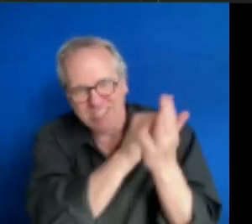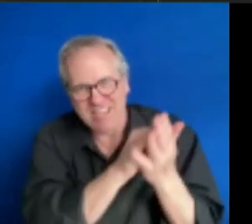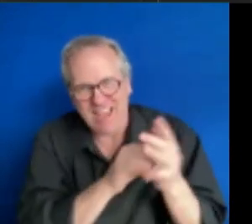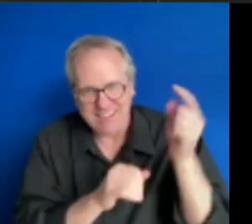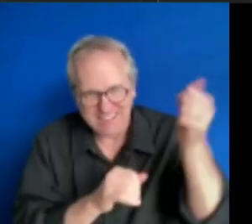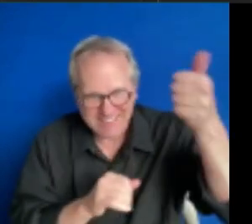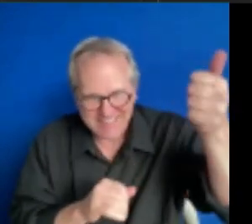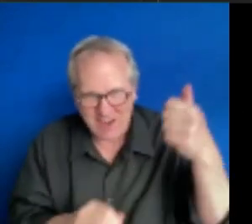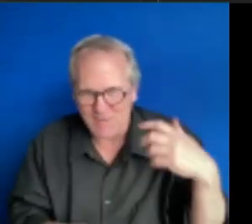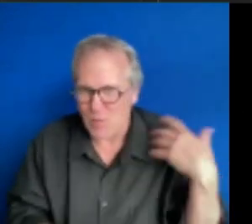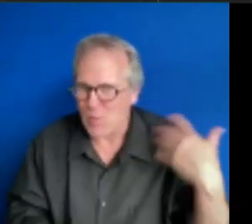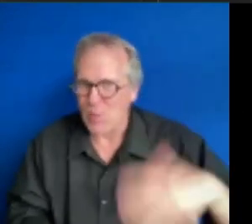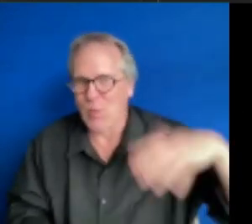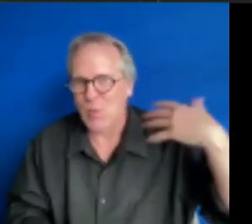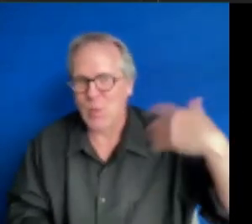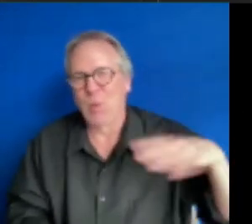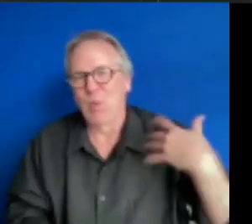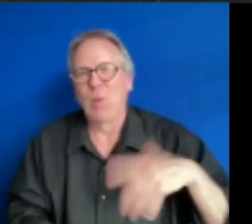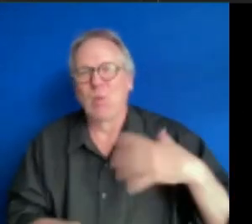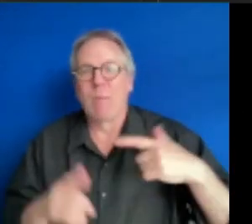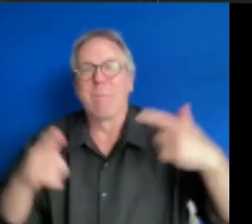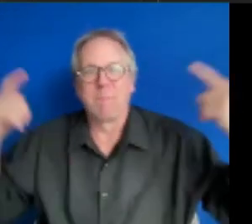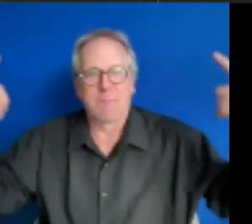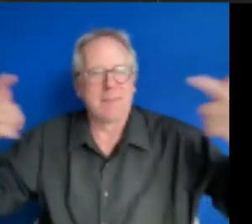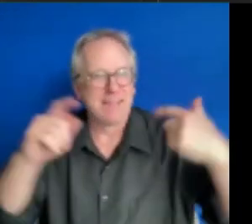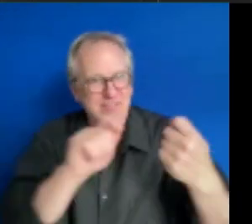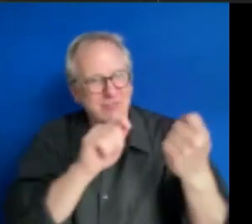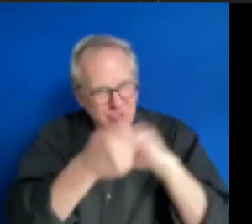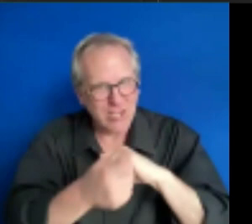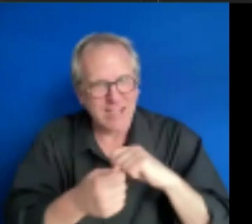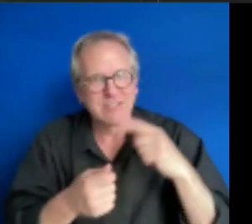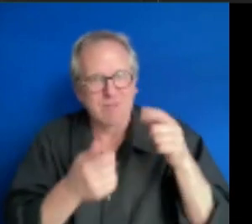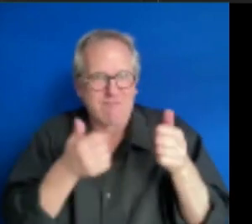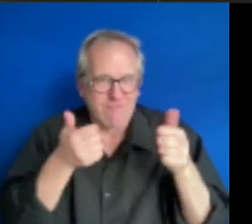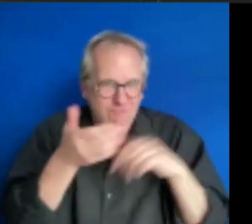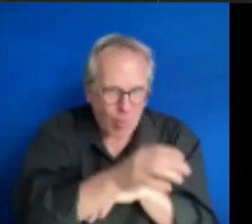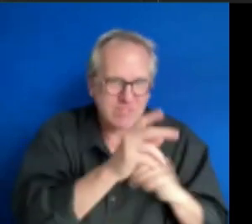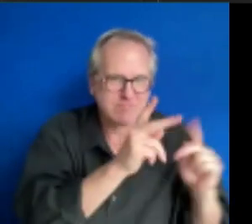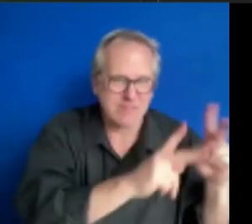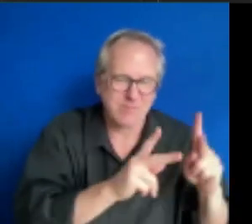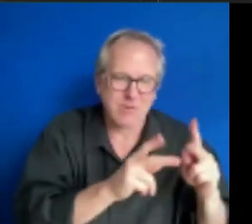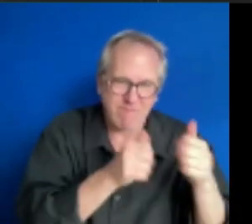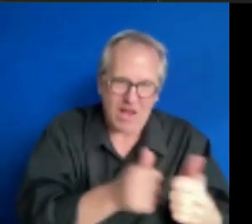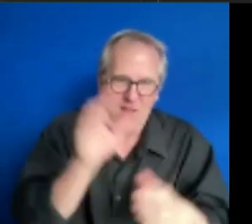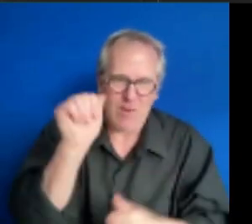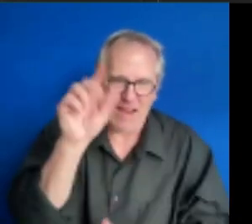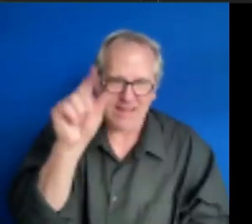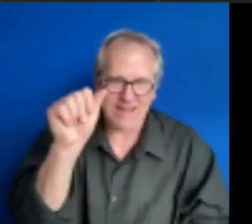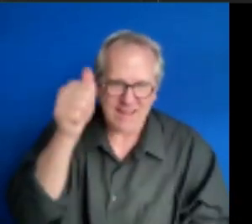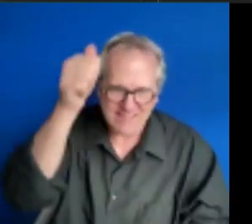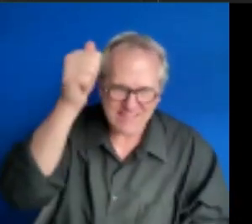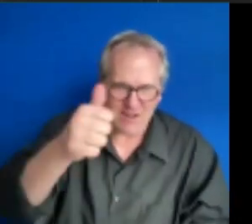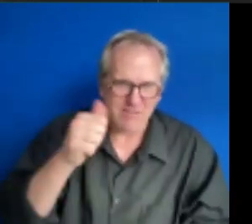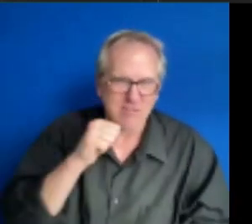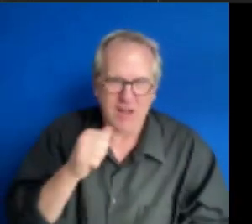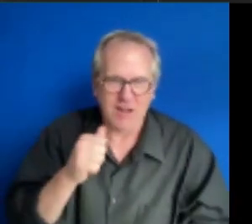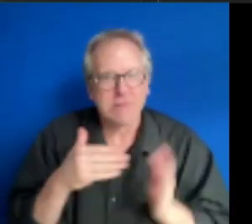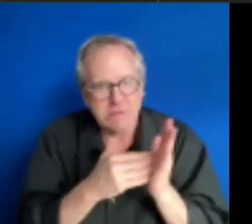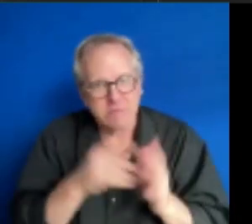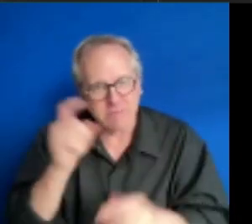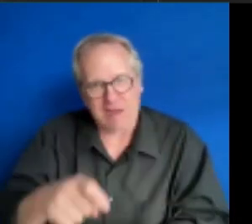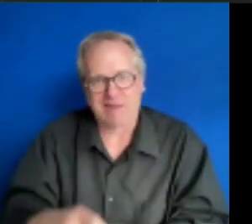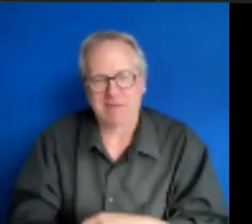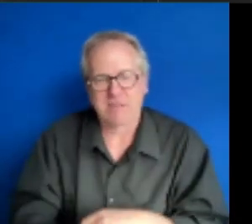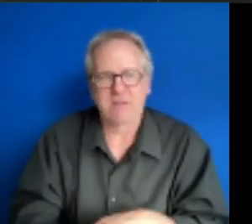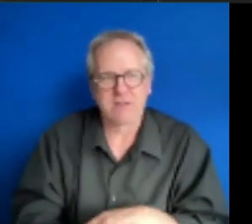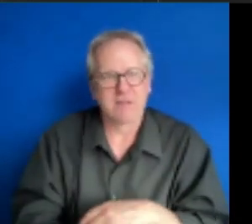alone would be a huge shift in how our society